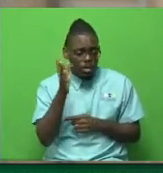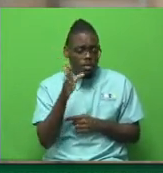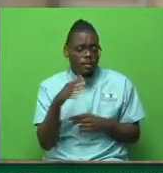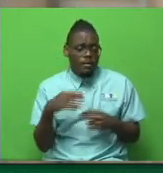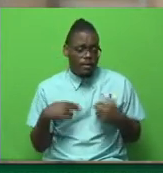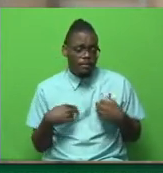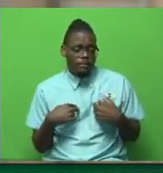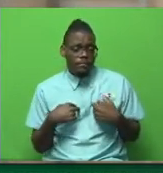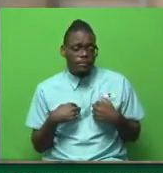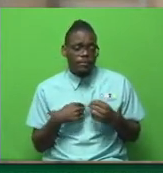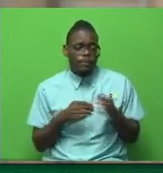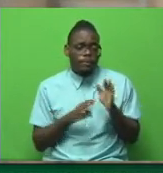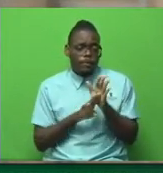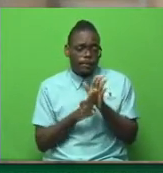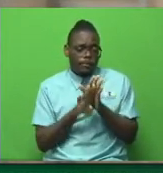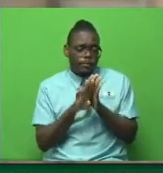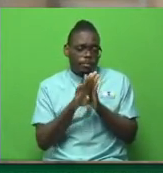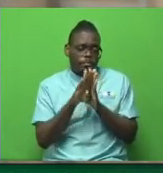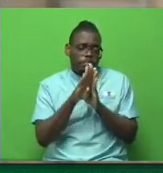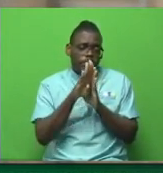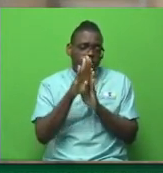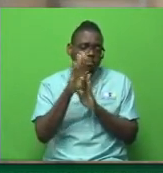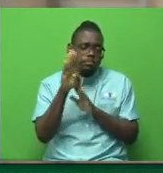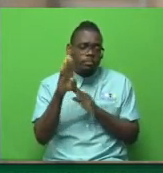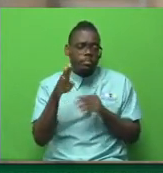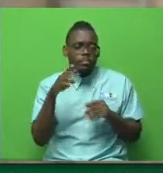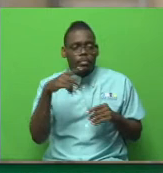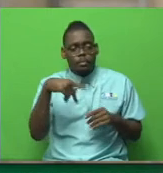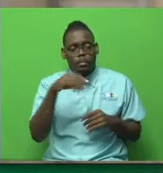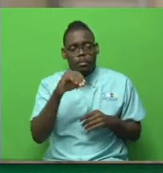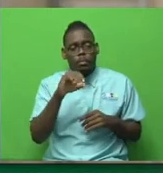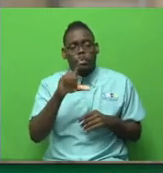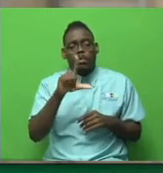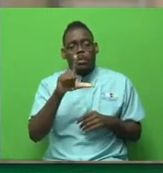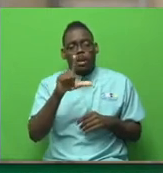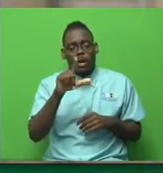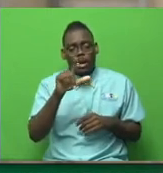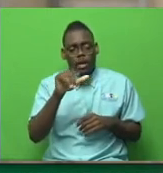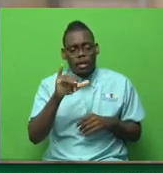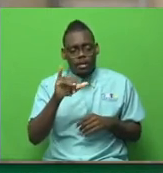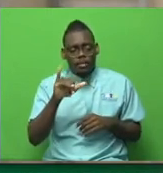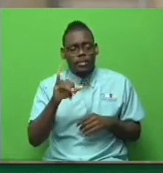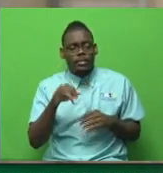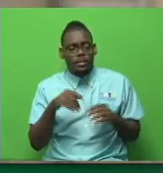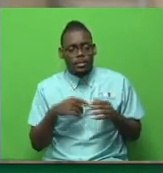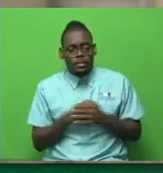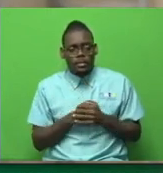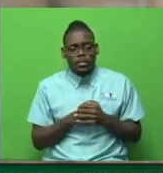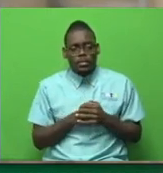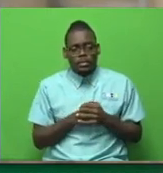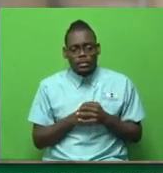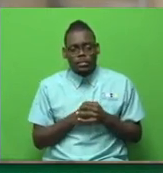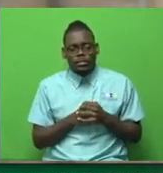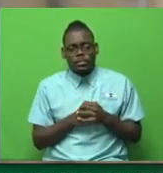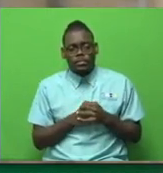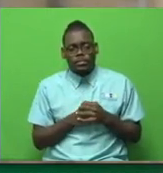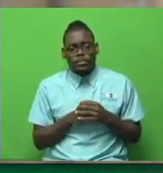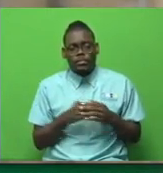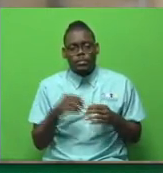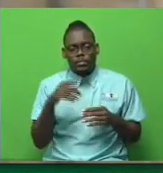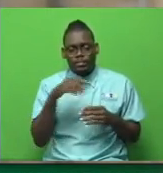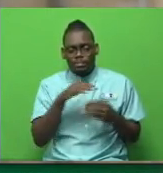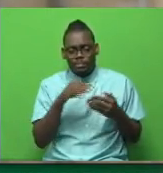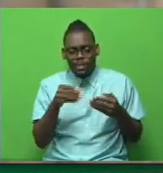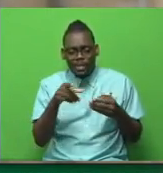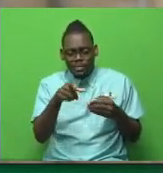polypropylene resins Madam speaker polyethylene is the widest used plastic in the world is high density polyethylene low density